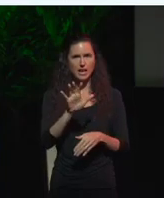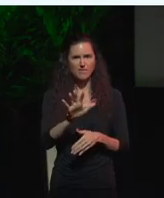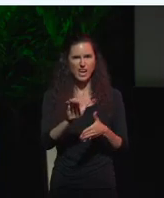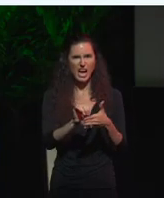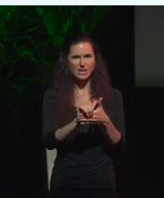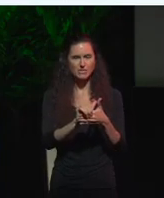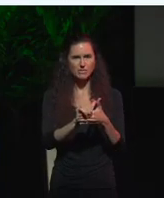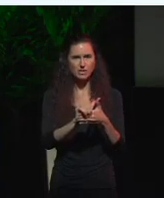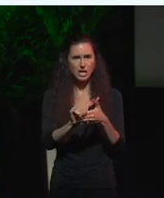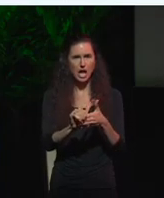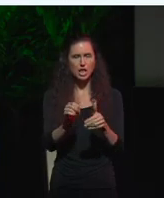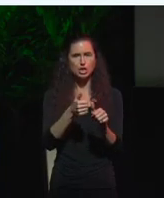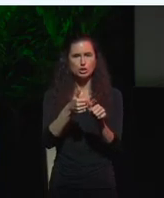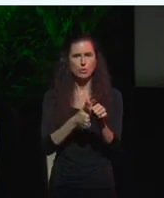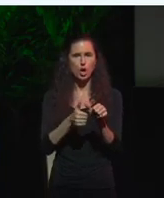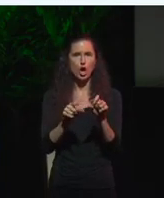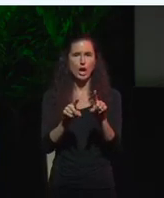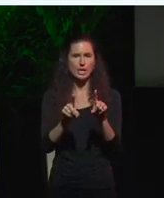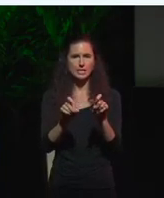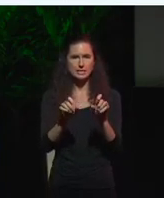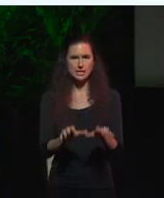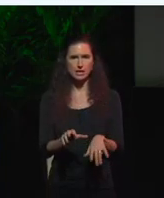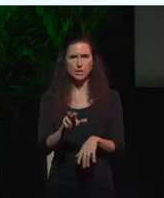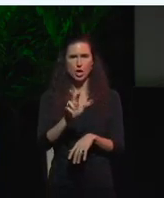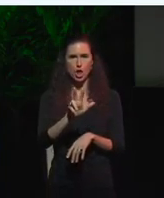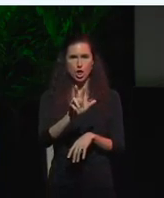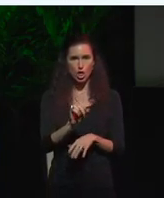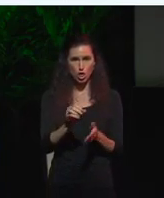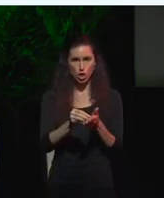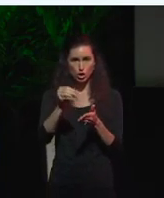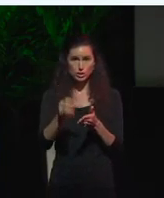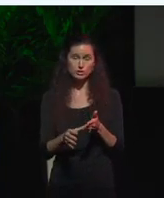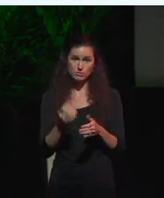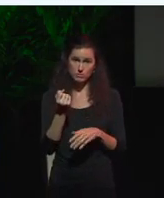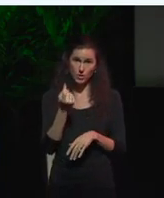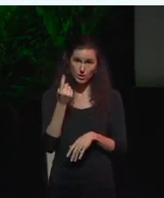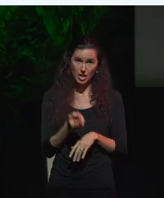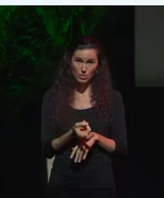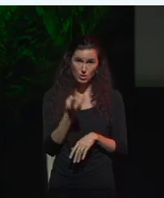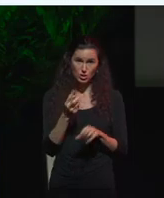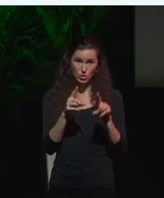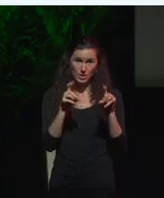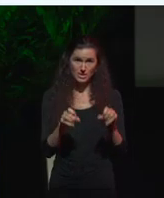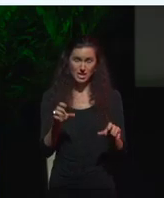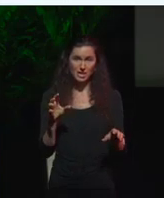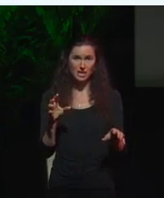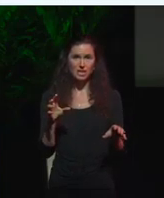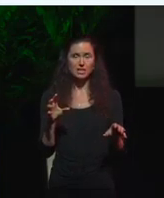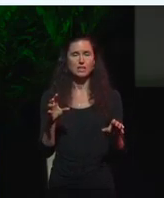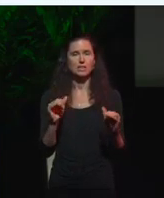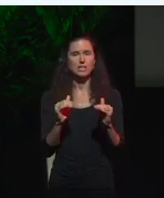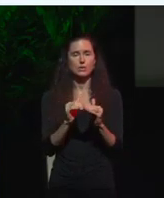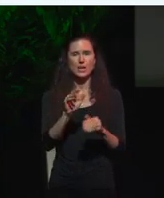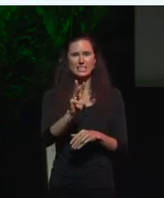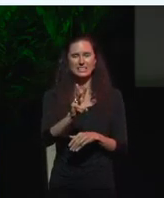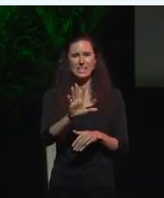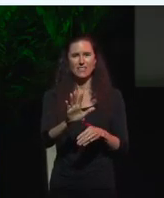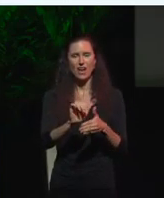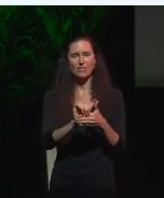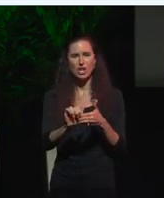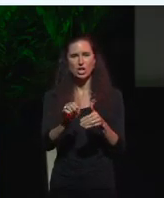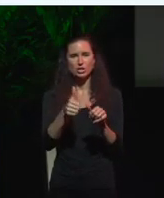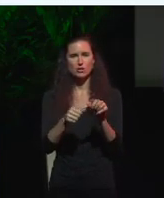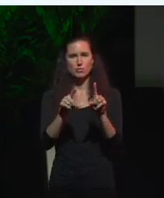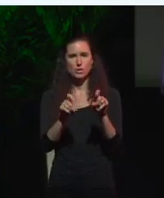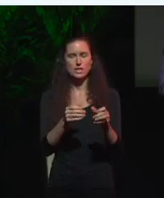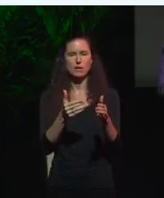$5 per exam. So 30 students, you get it, two exams, they're 60, $5 per exam,